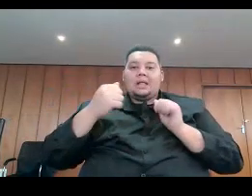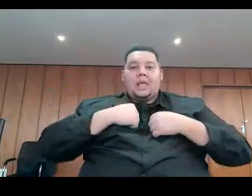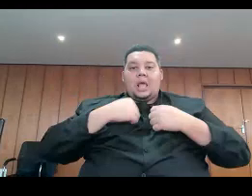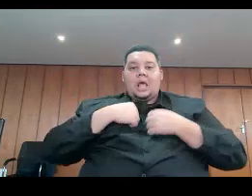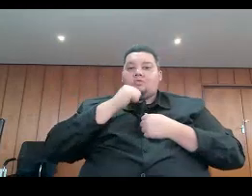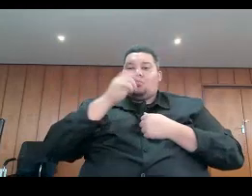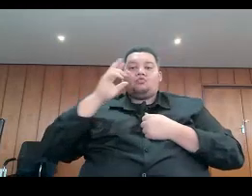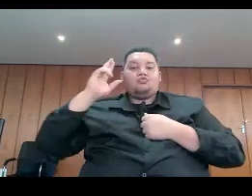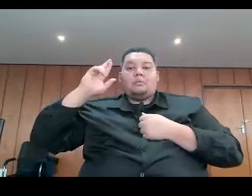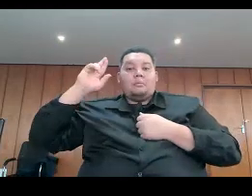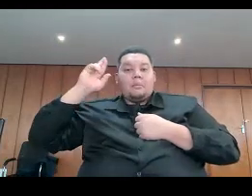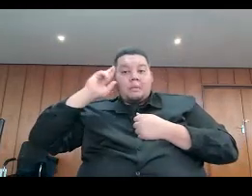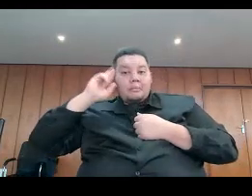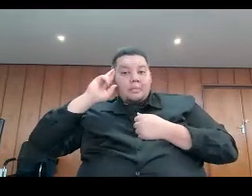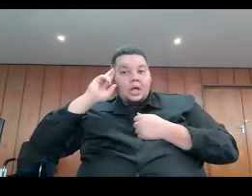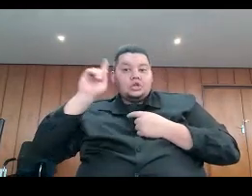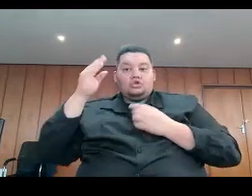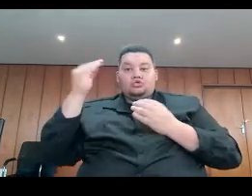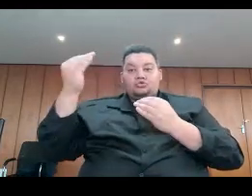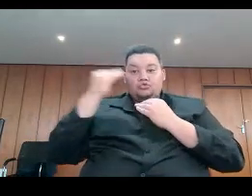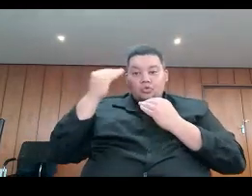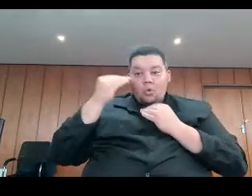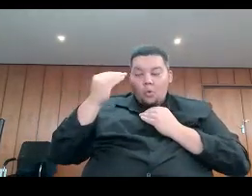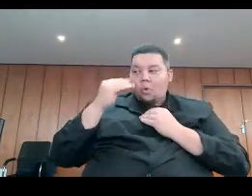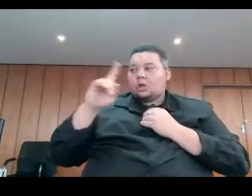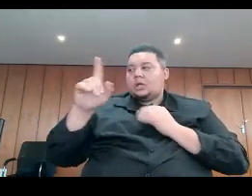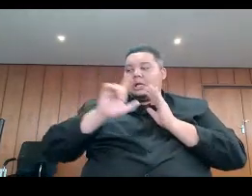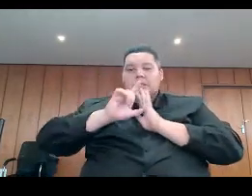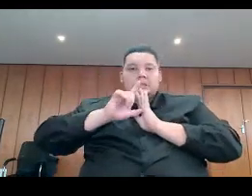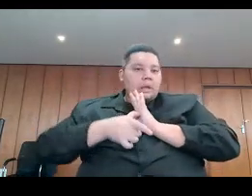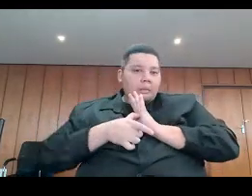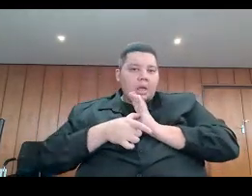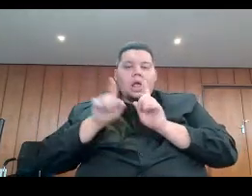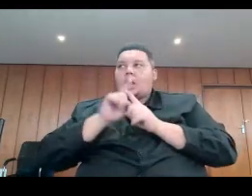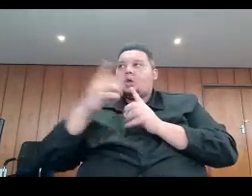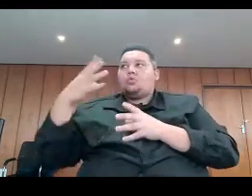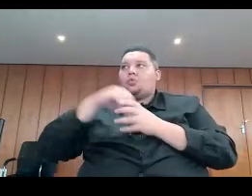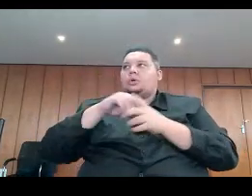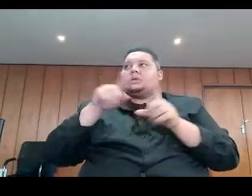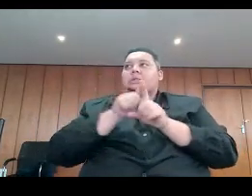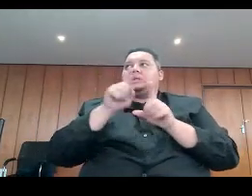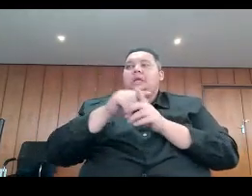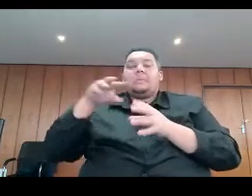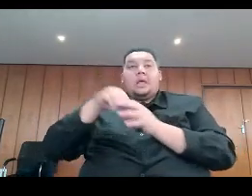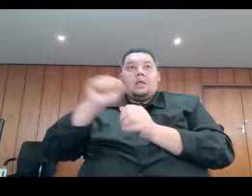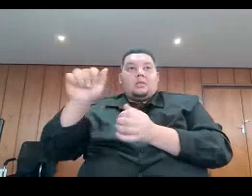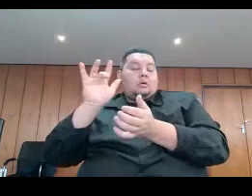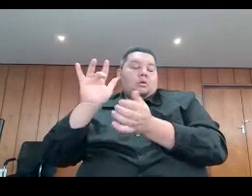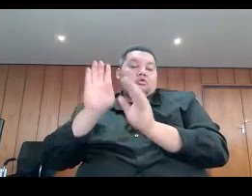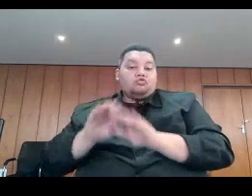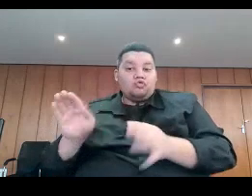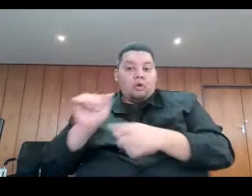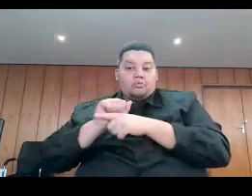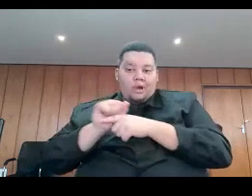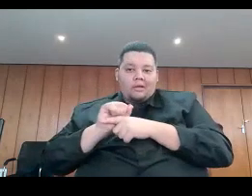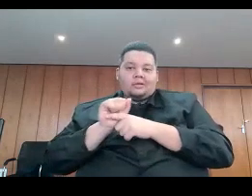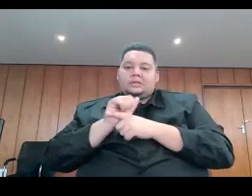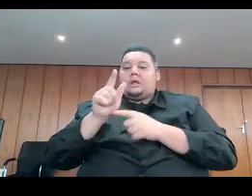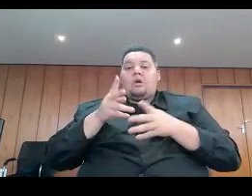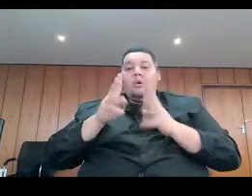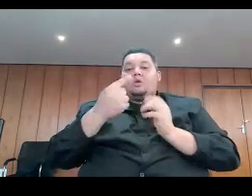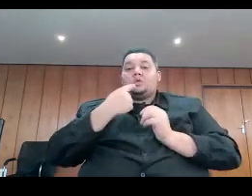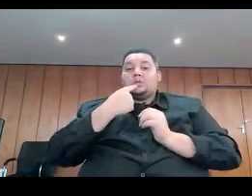remember being taught about disability and inclusion, even in the pediatric practice, except in a